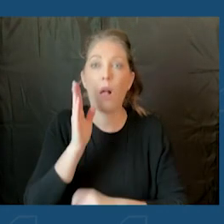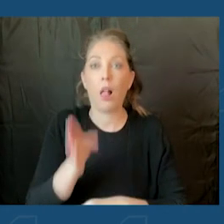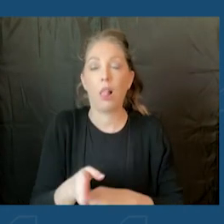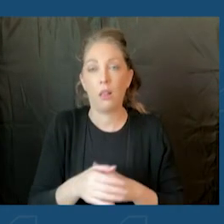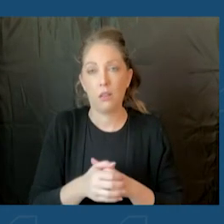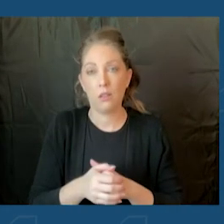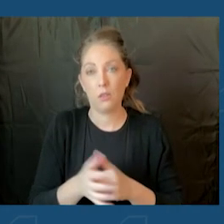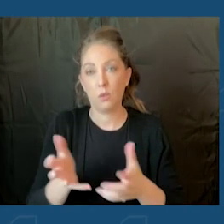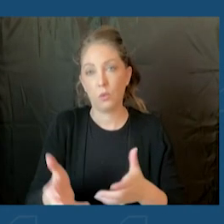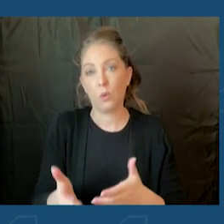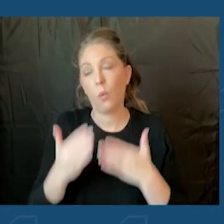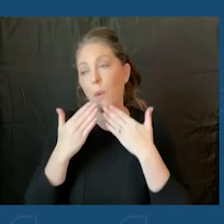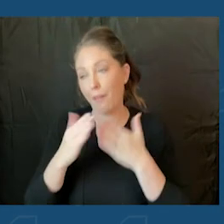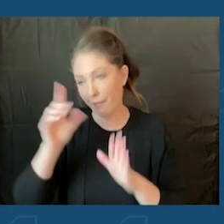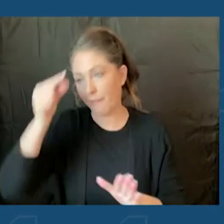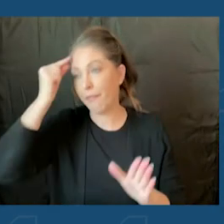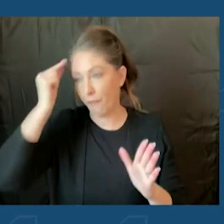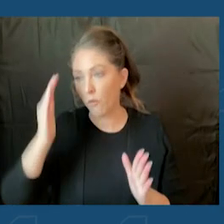the governor